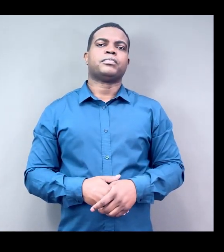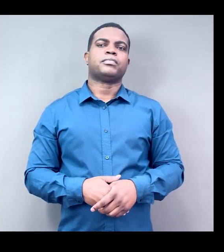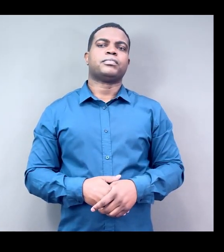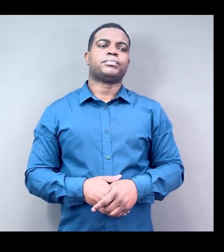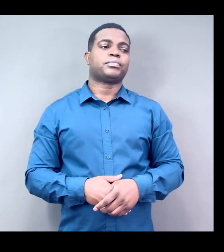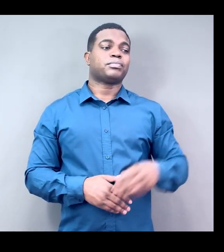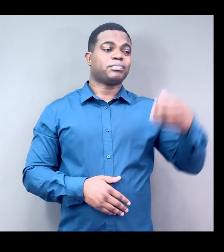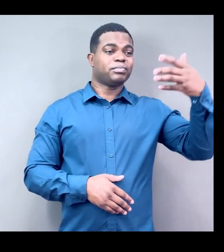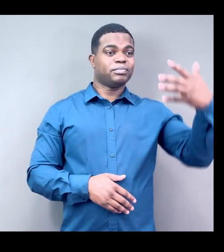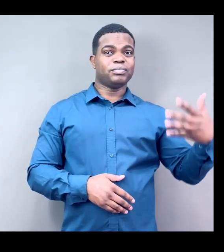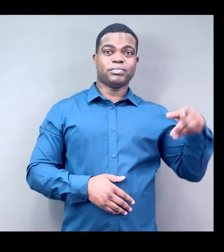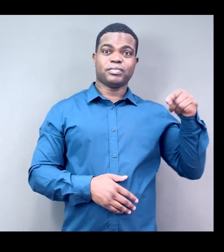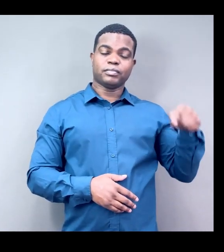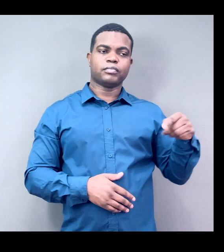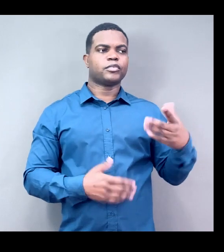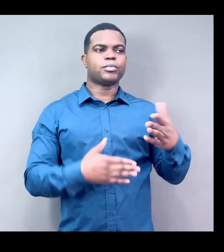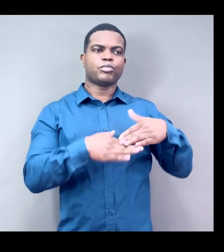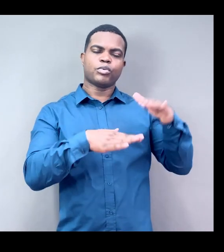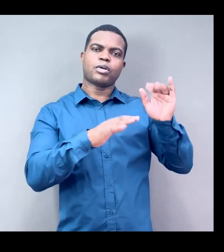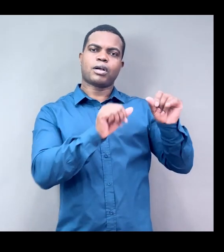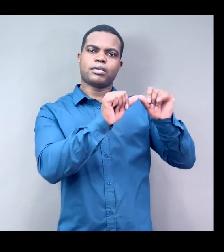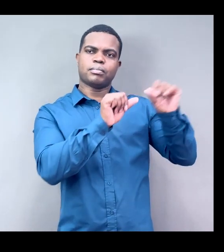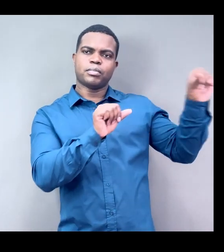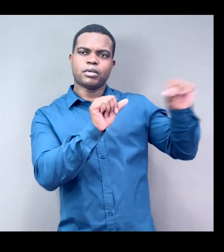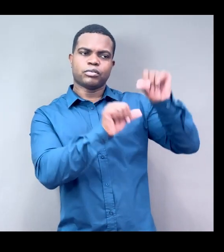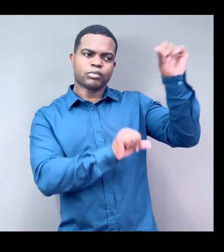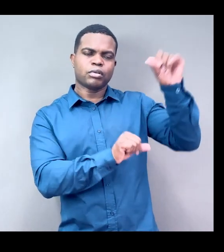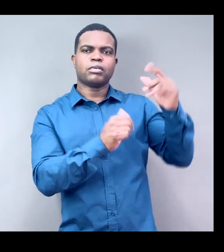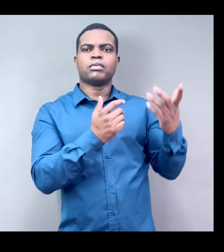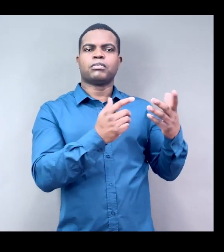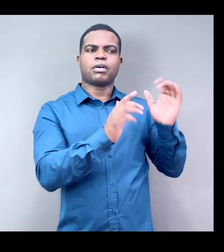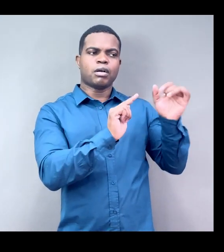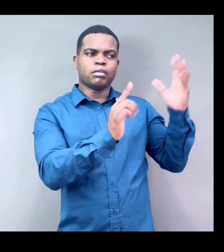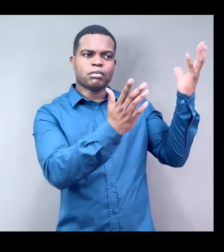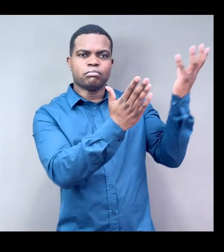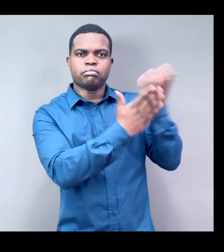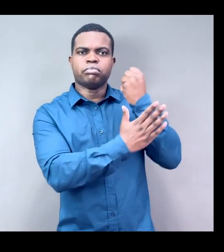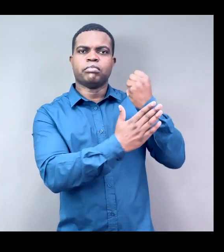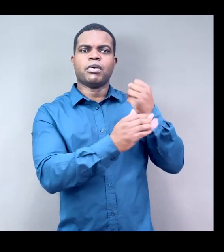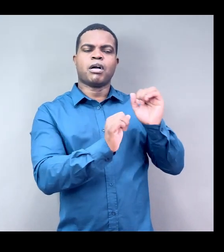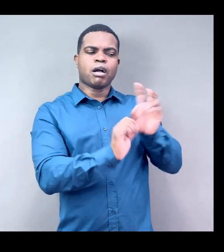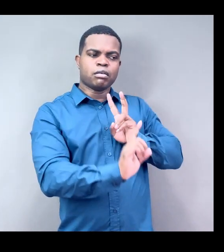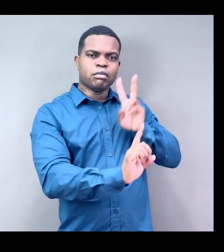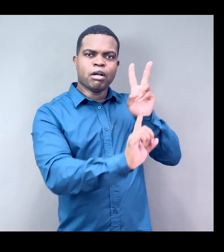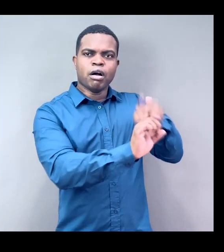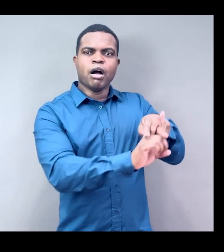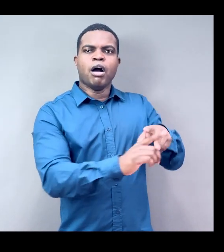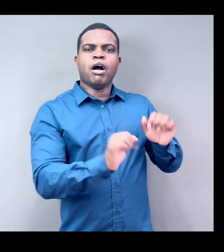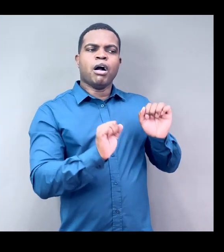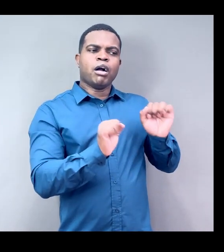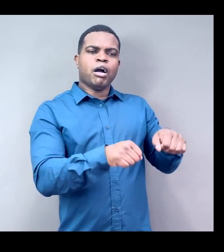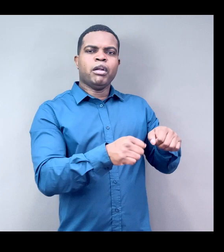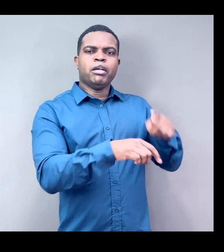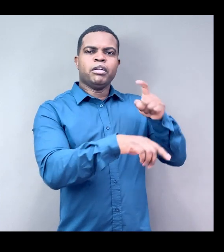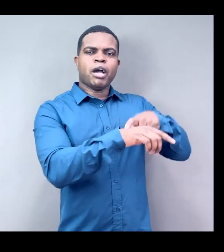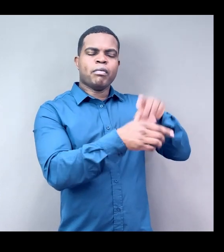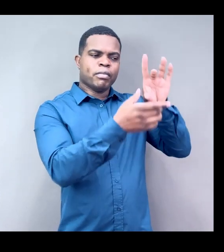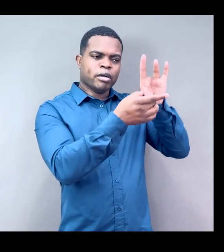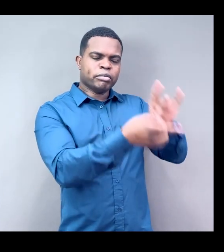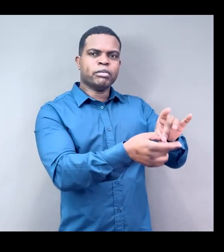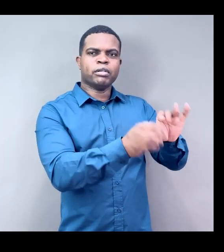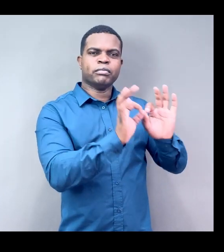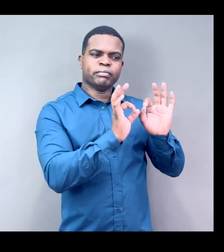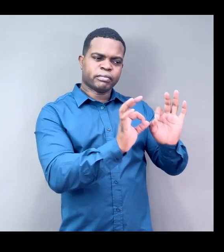before. But for your objectives, it has to be specific, measurable, achievable, relevant,